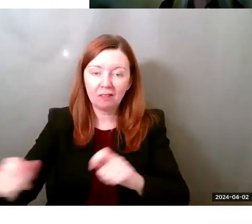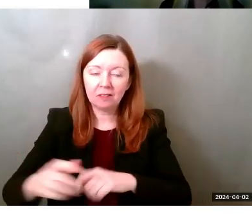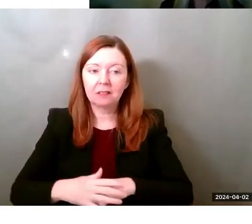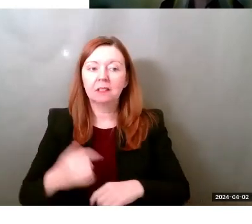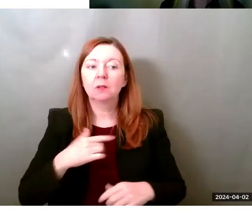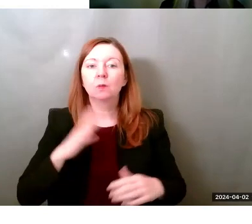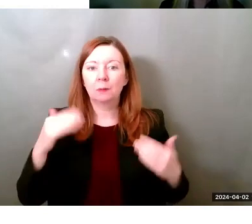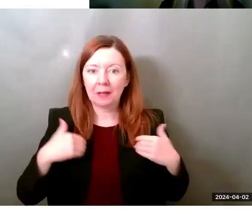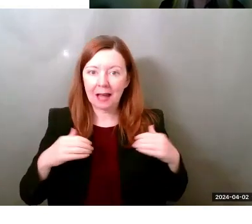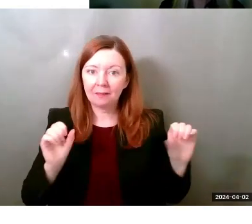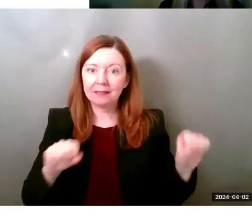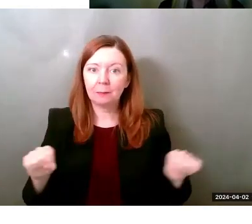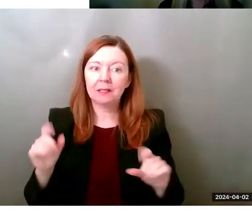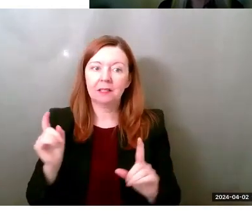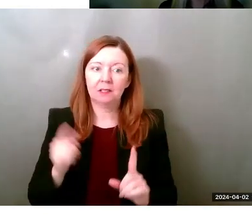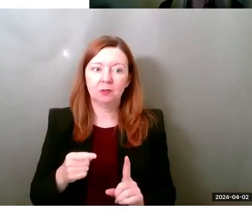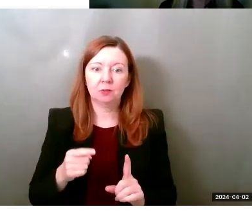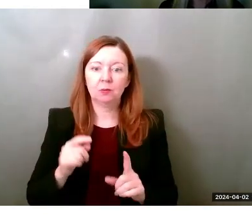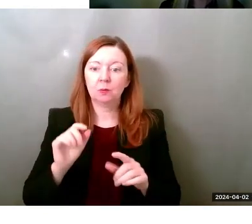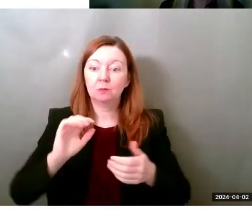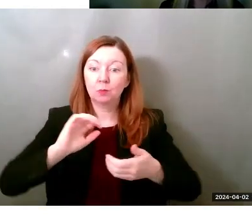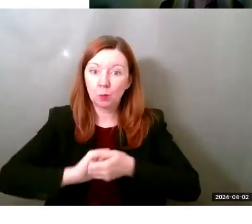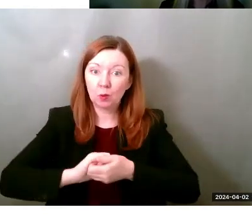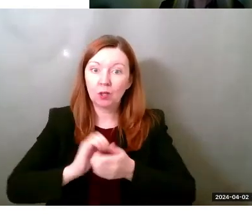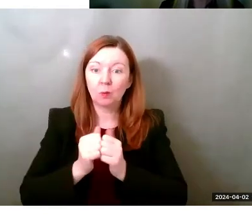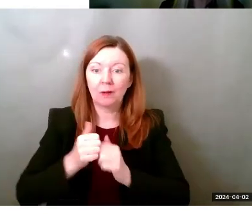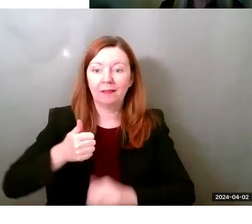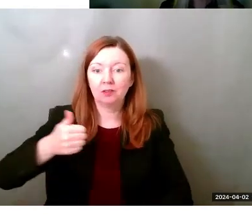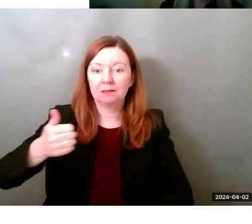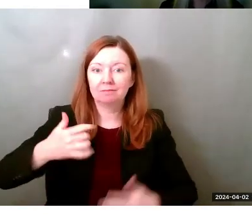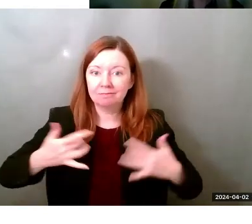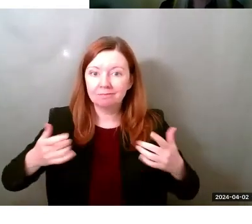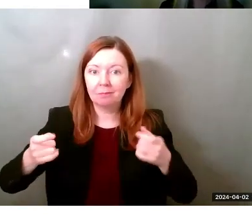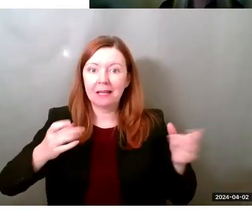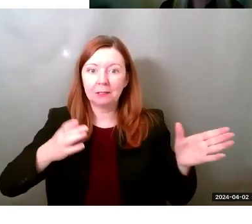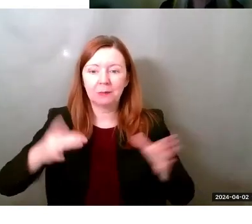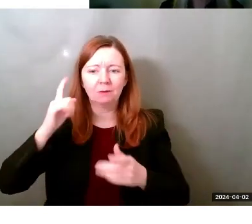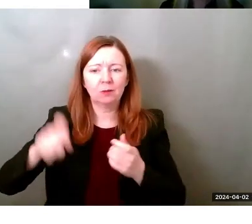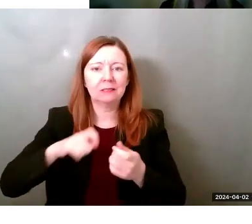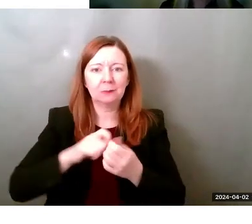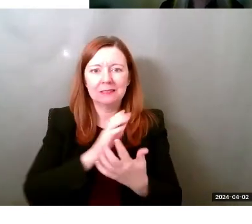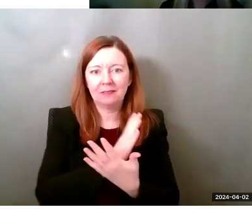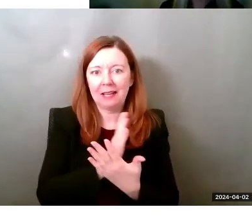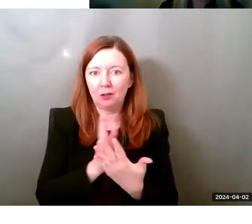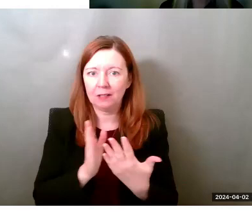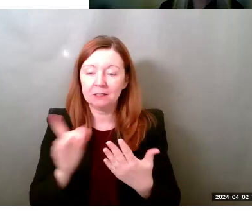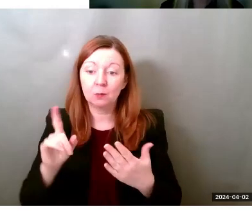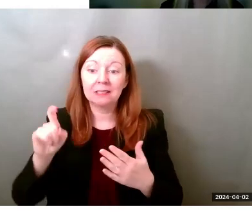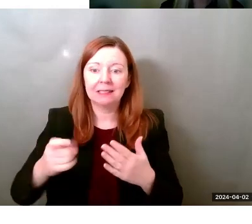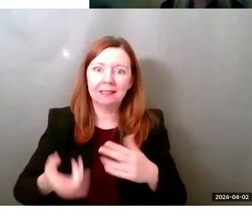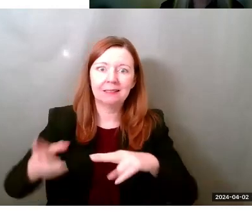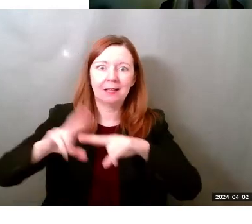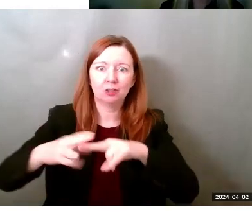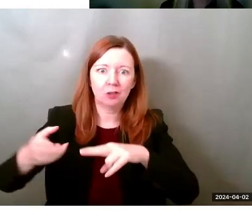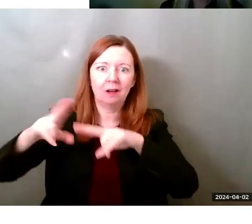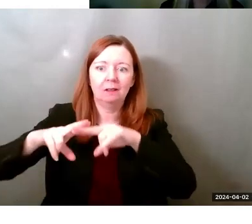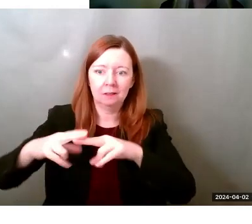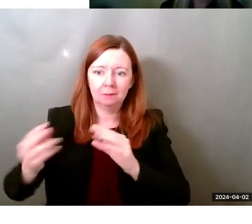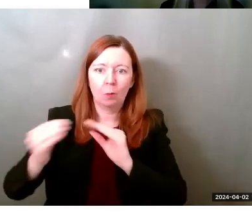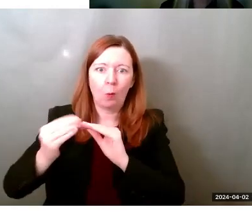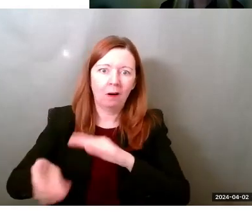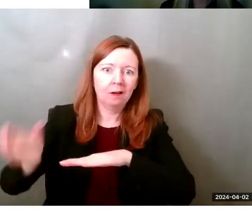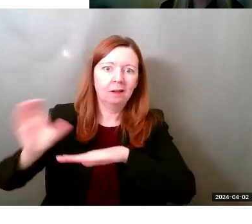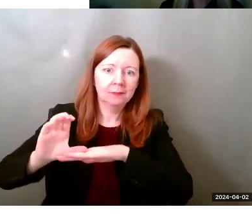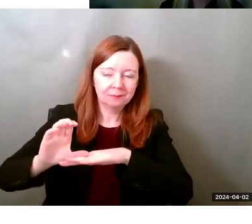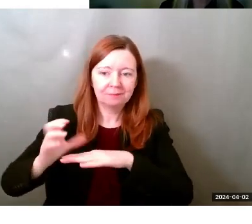have the ability to work with this transportation event management plan for those specific areas where it needs extra,